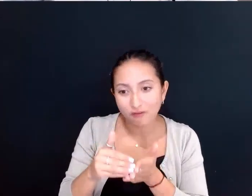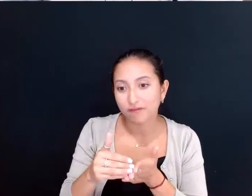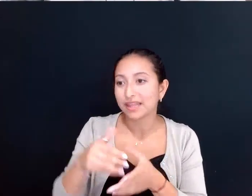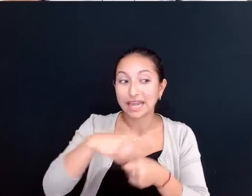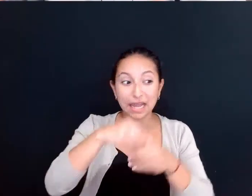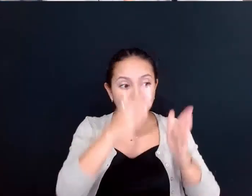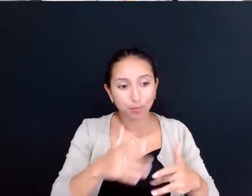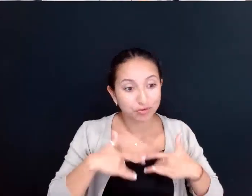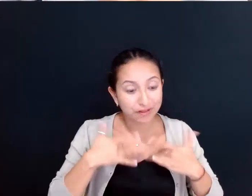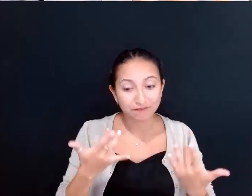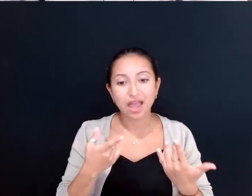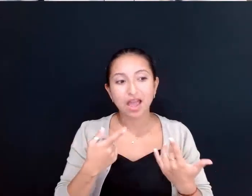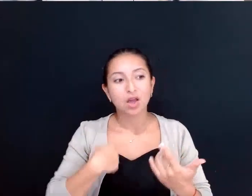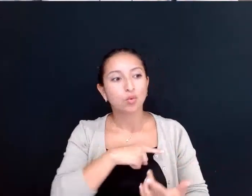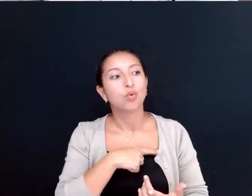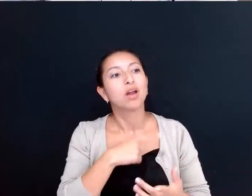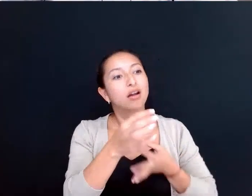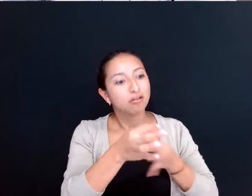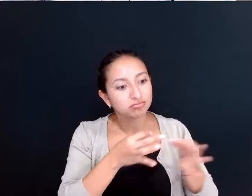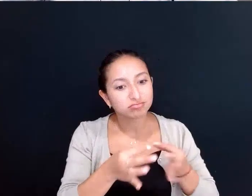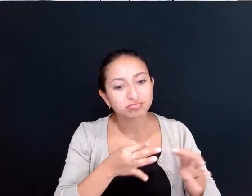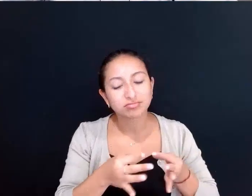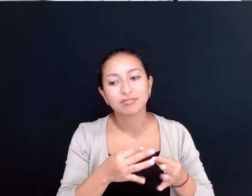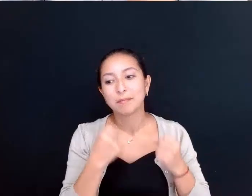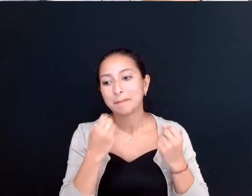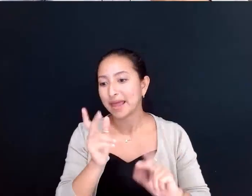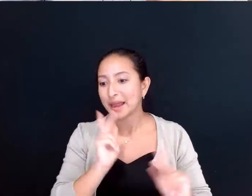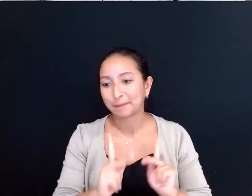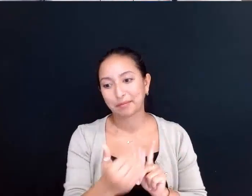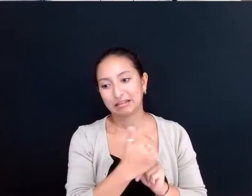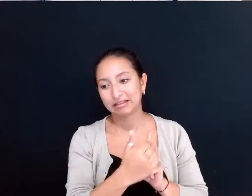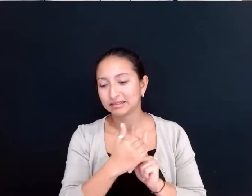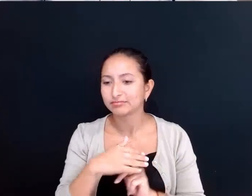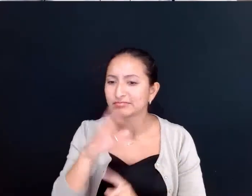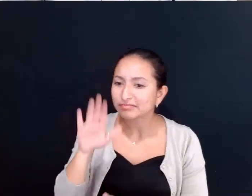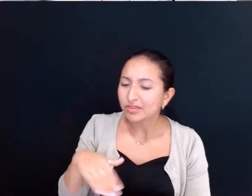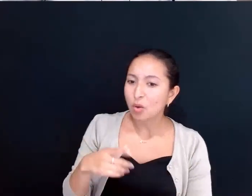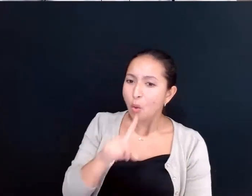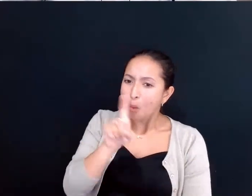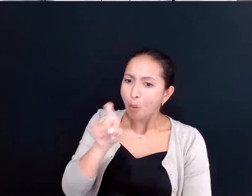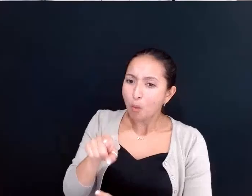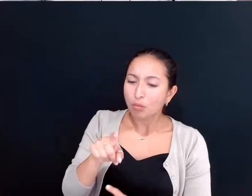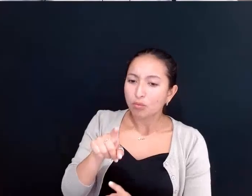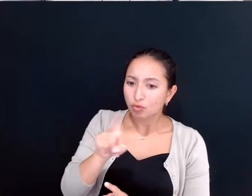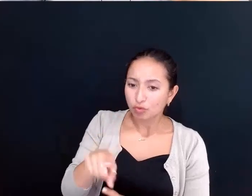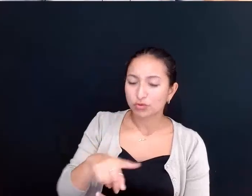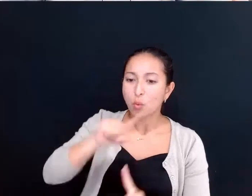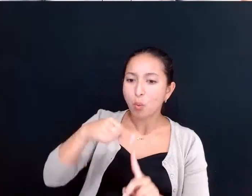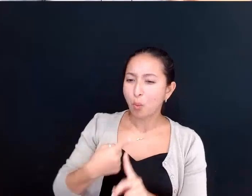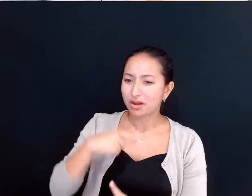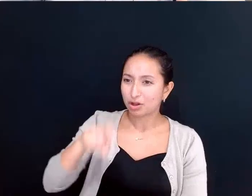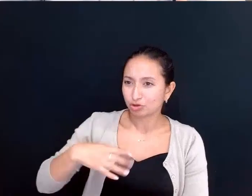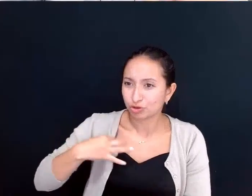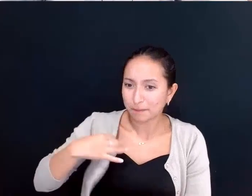events and we start talking about Social Security. Is when should I apply? When should I either apply